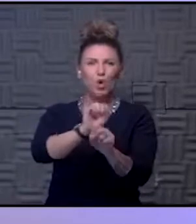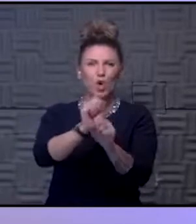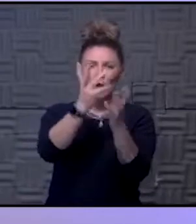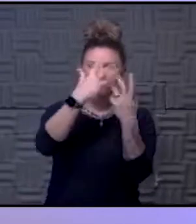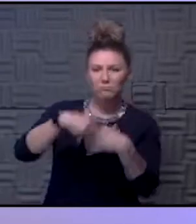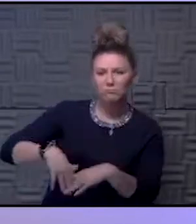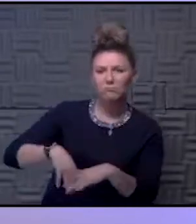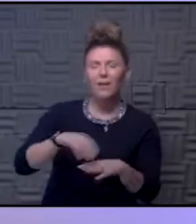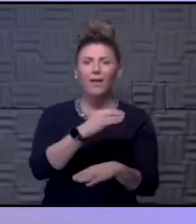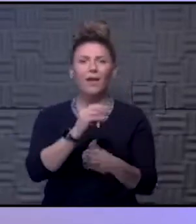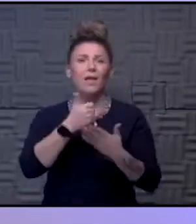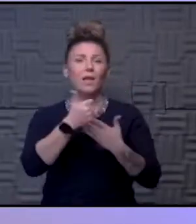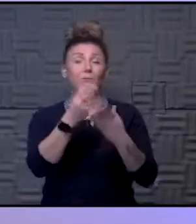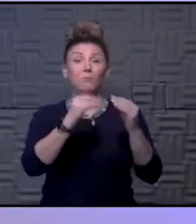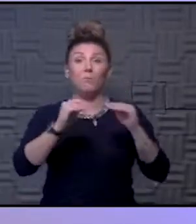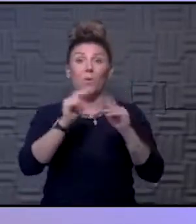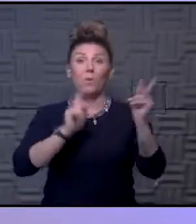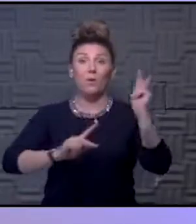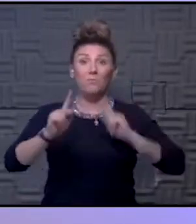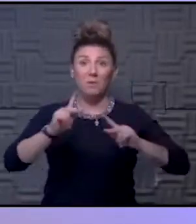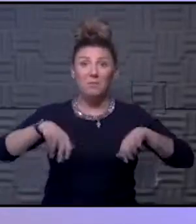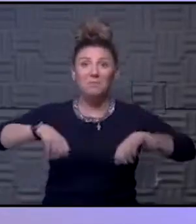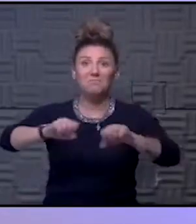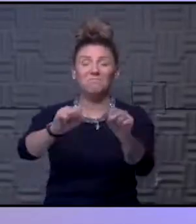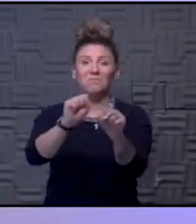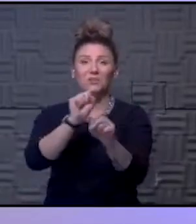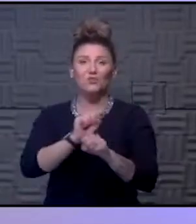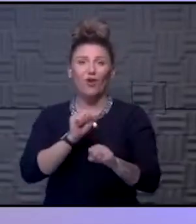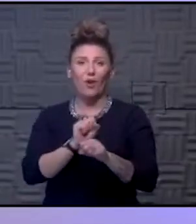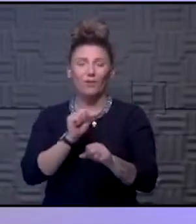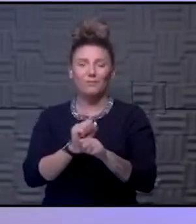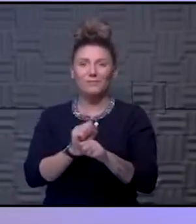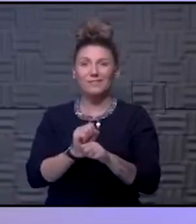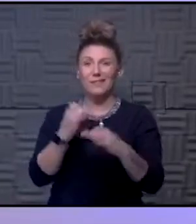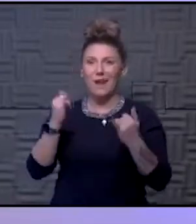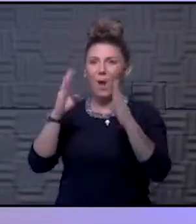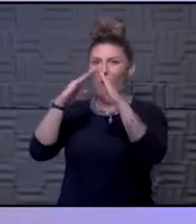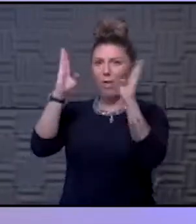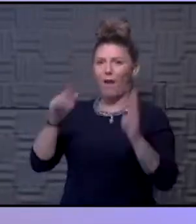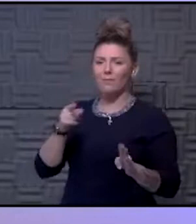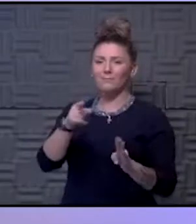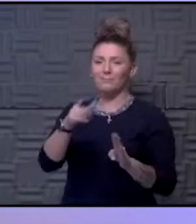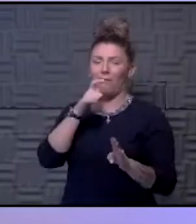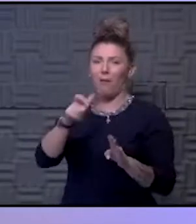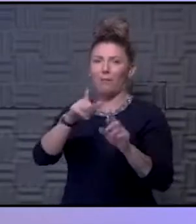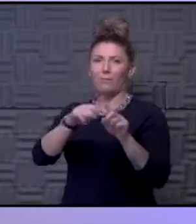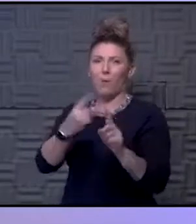are working, so homes are not depending on one sole individual.